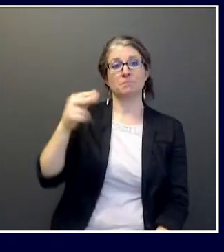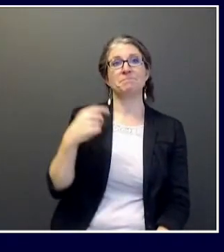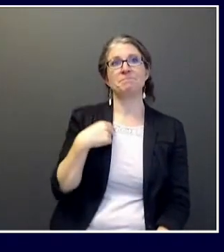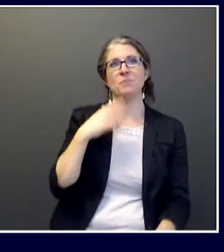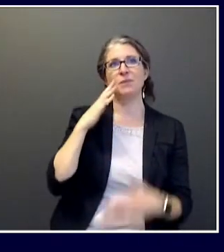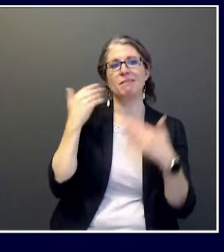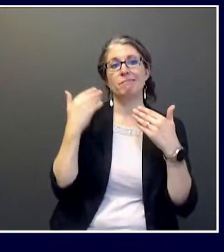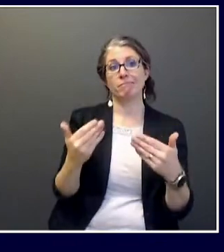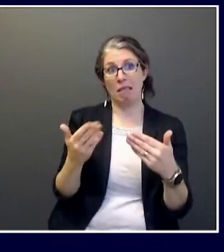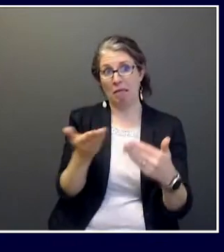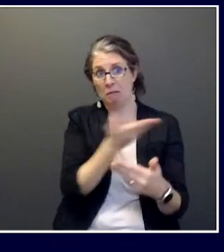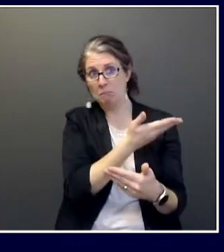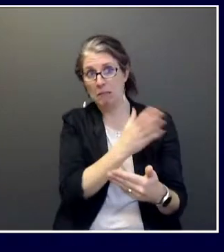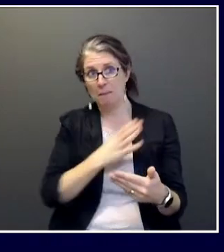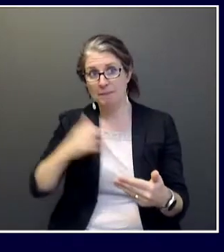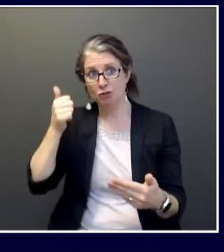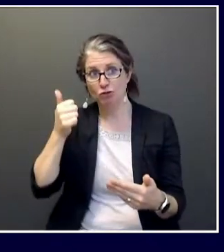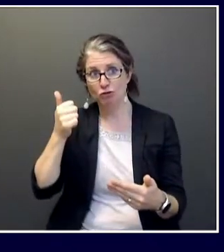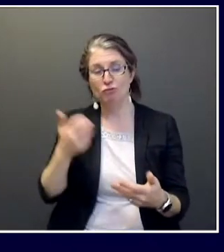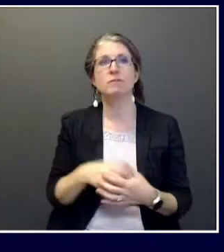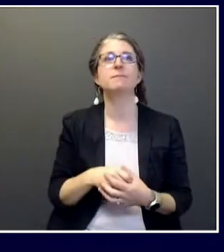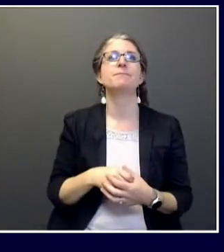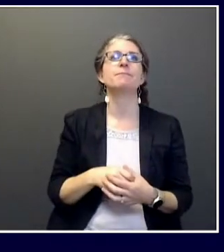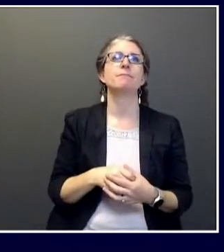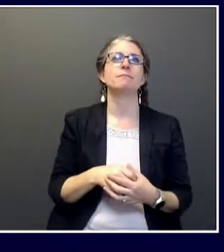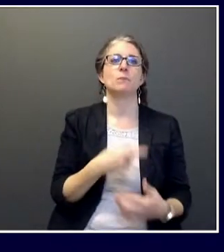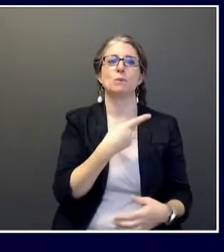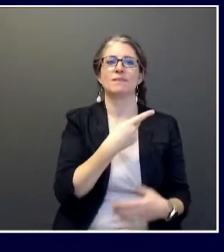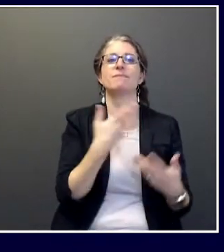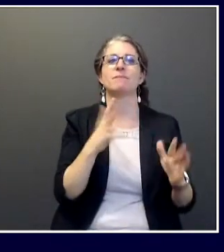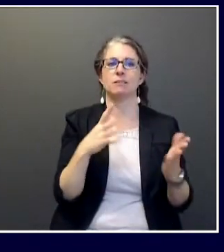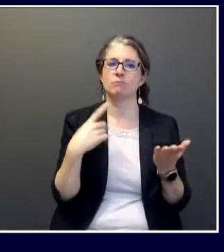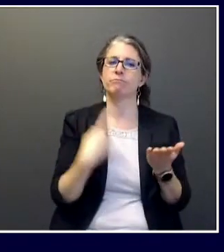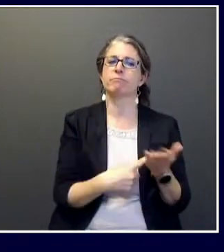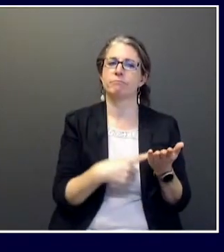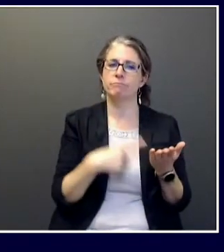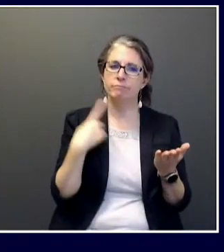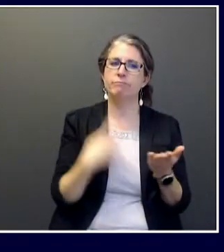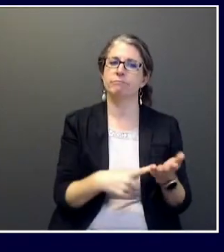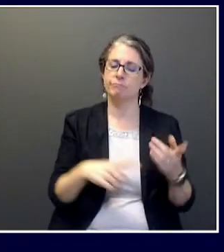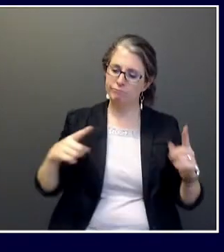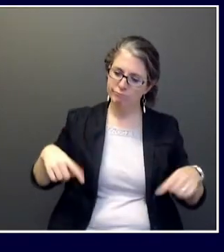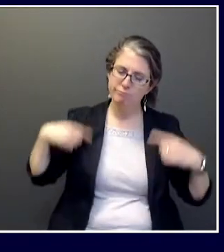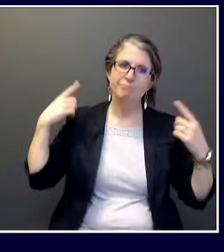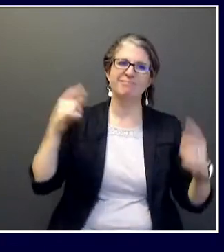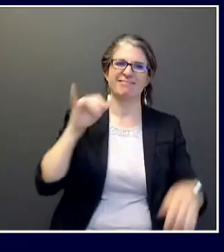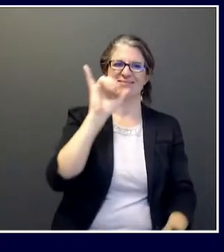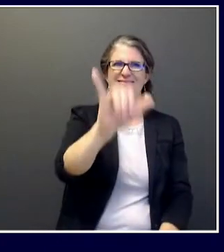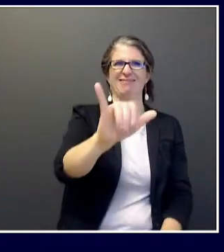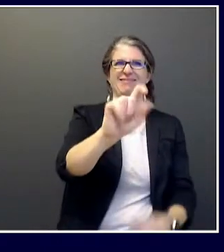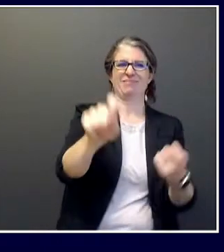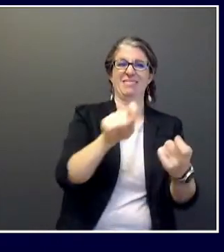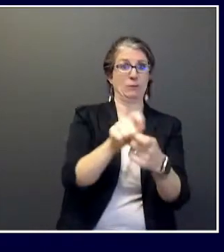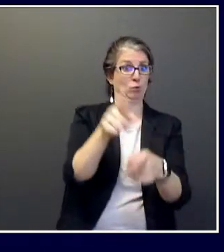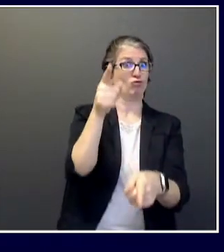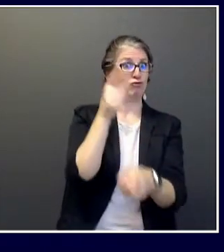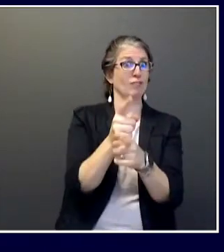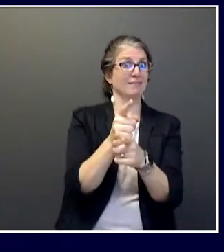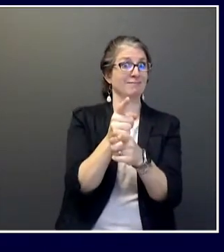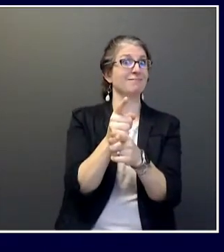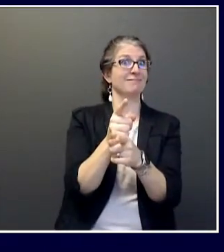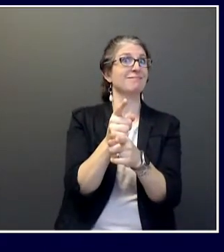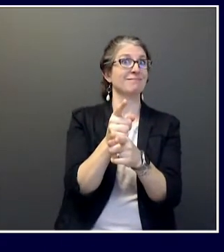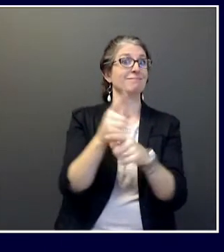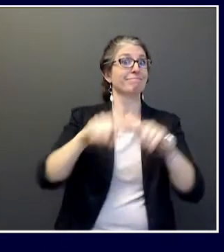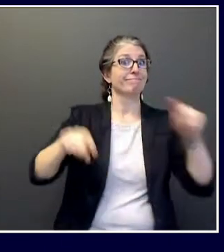discussed this on numerous occasions, Eric. And let me start by noting that you're generally right. It is a different approach to messaging. You're also